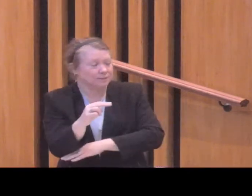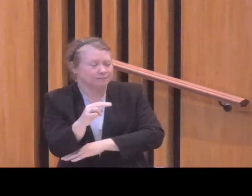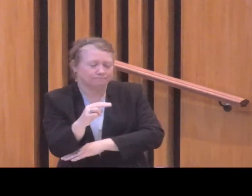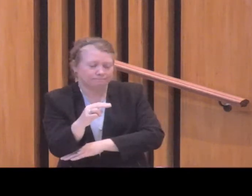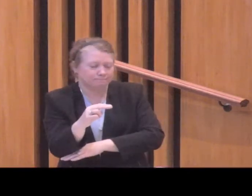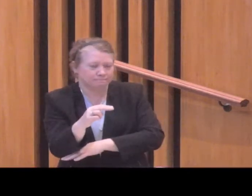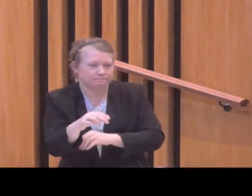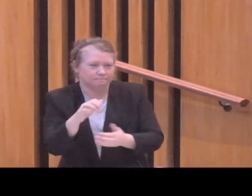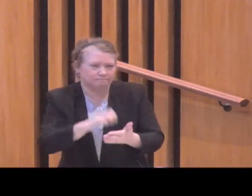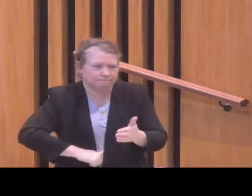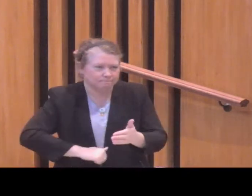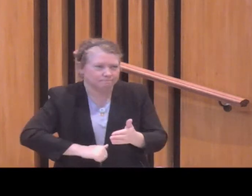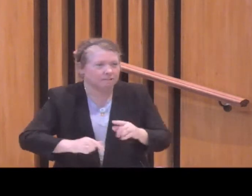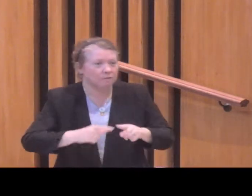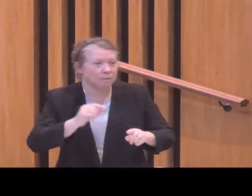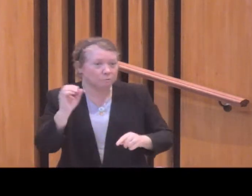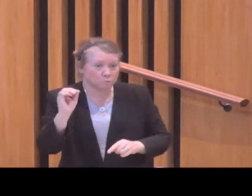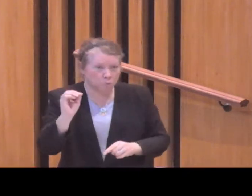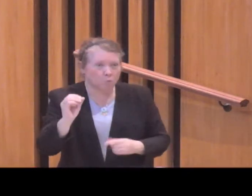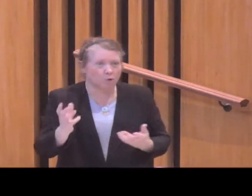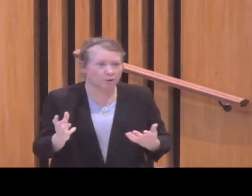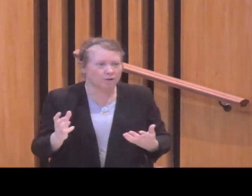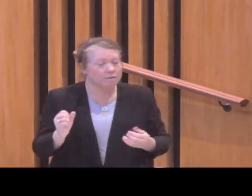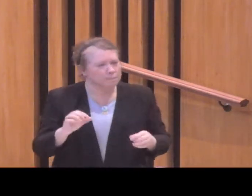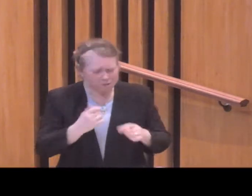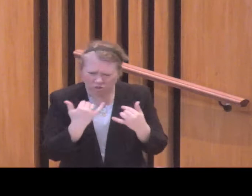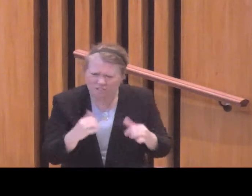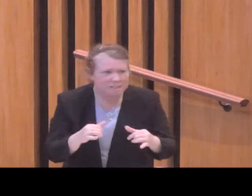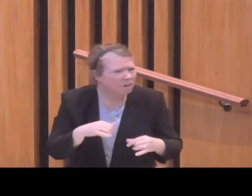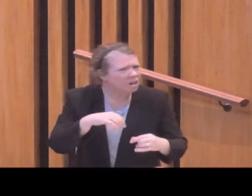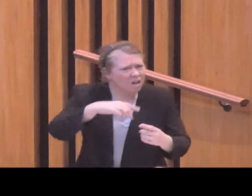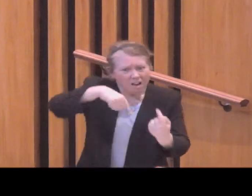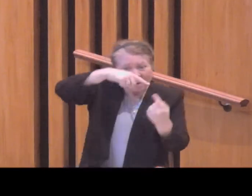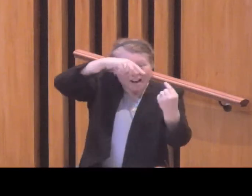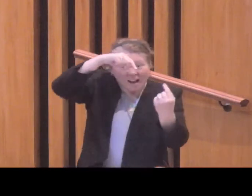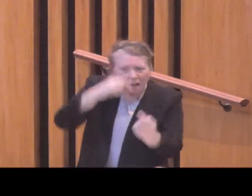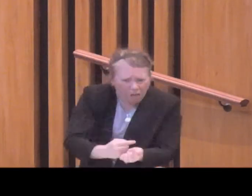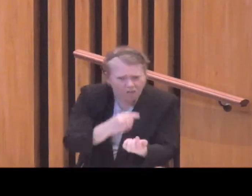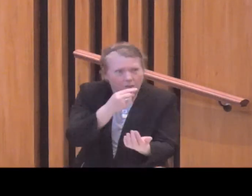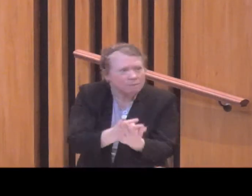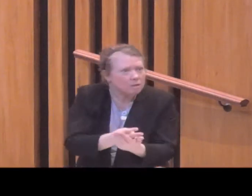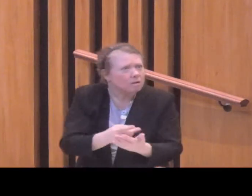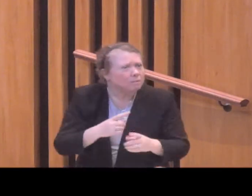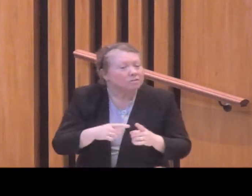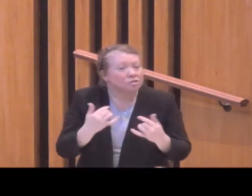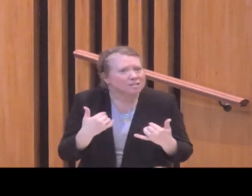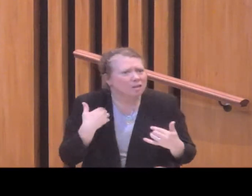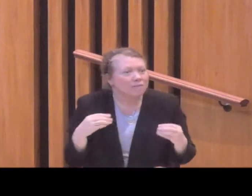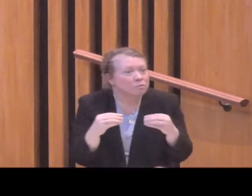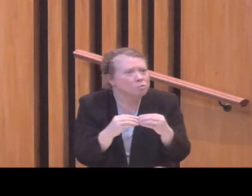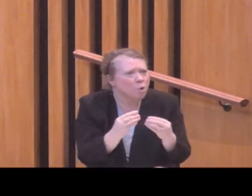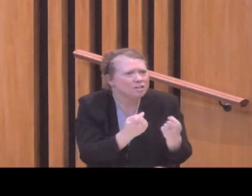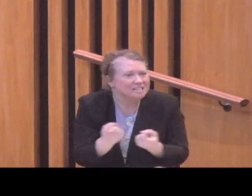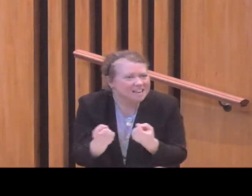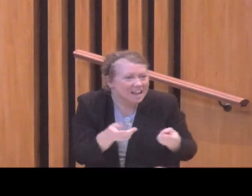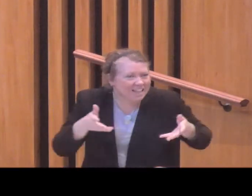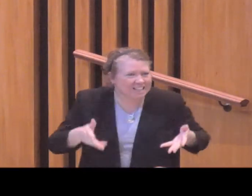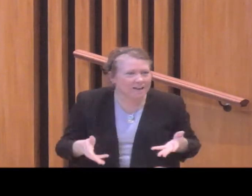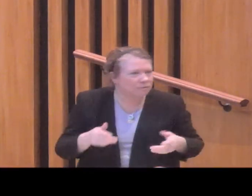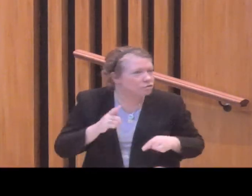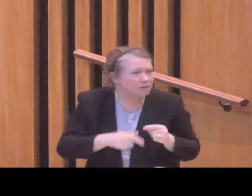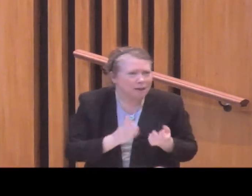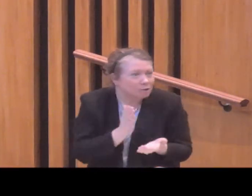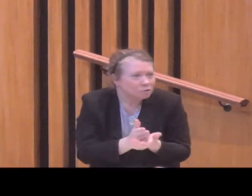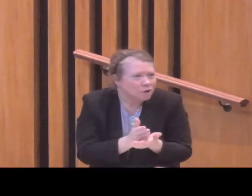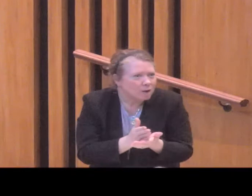to skate out her routine with the understanding that she had blown it for not only herself and family,